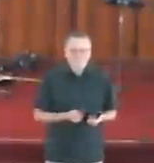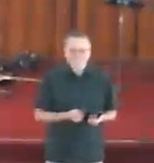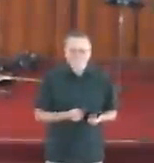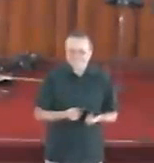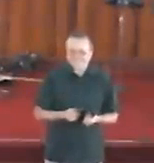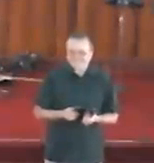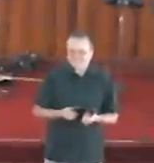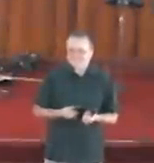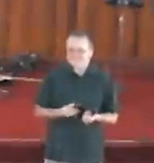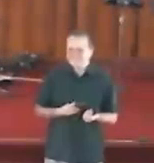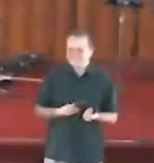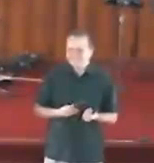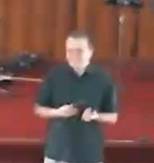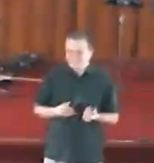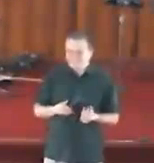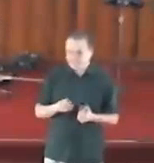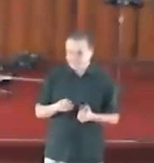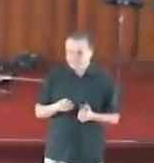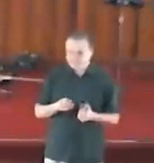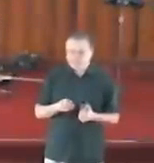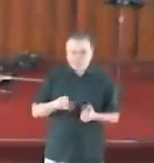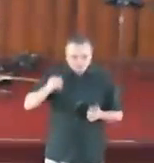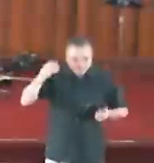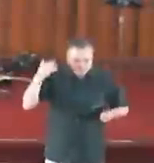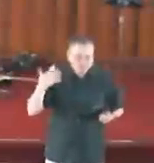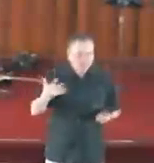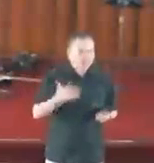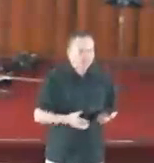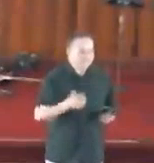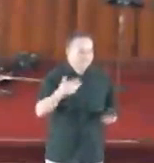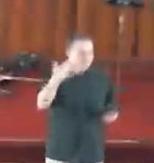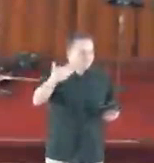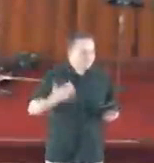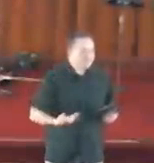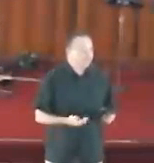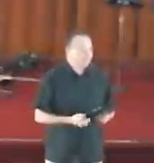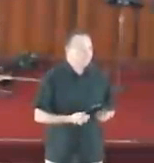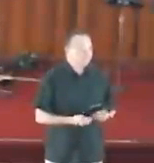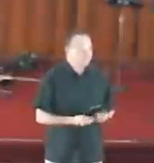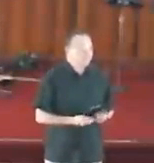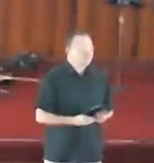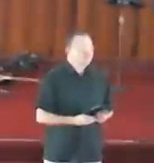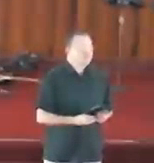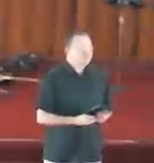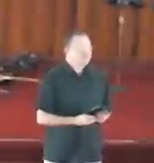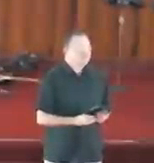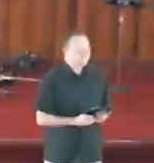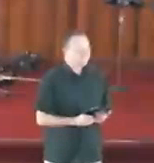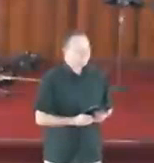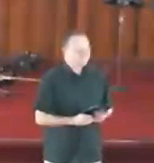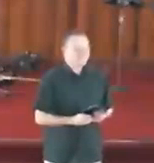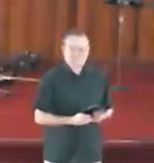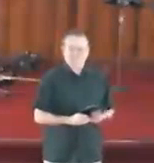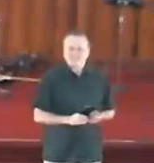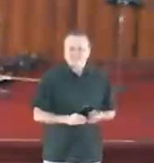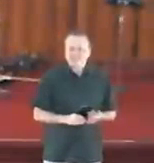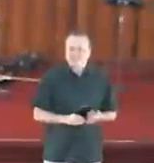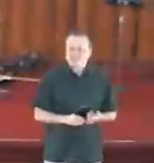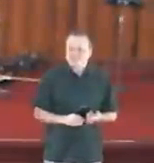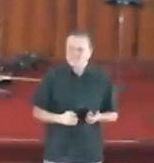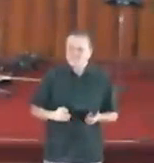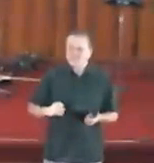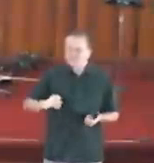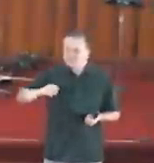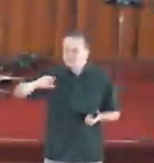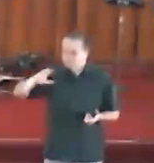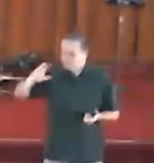No, ¿verdad? No. Y el Espíritu Santo actuaba en él y vamos a verlo. The Holy Spirit worked through him. We're going to see that